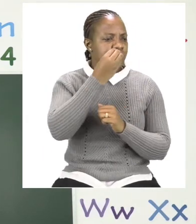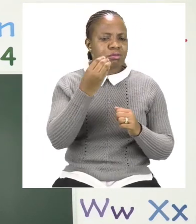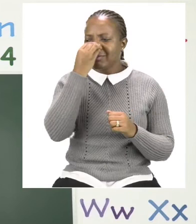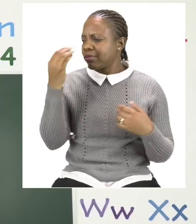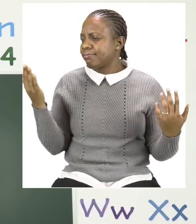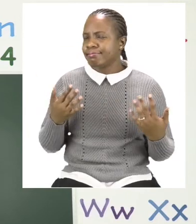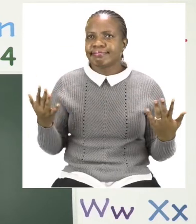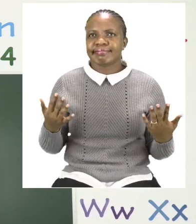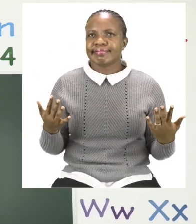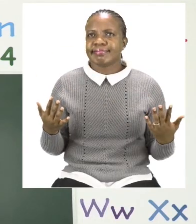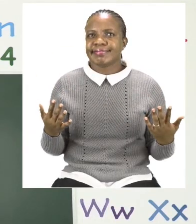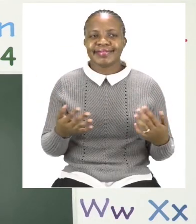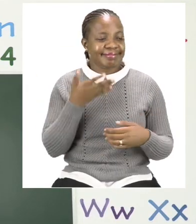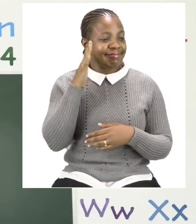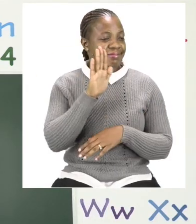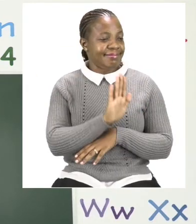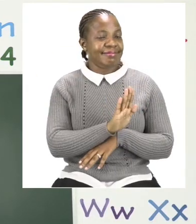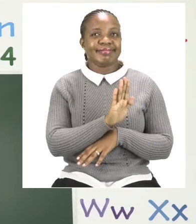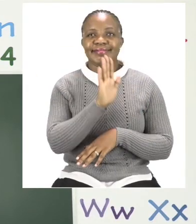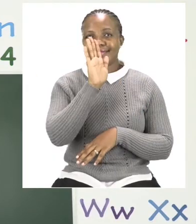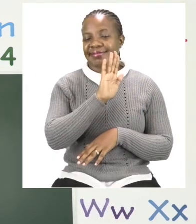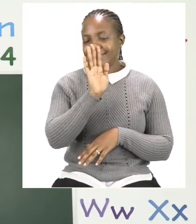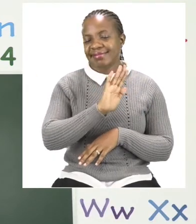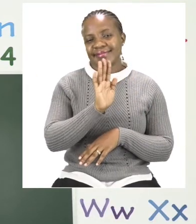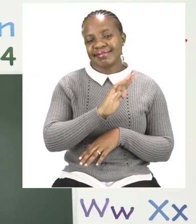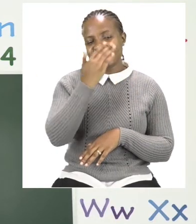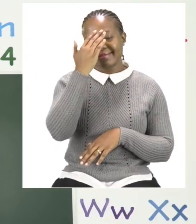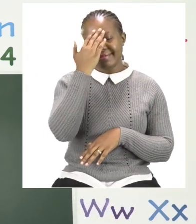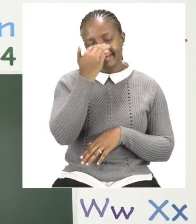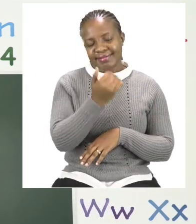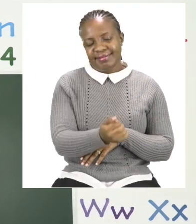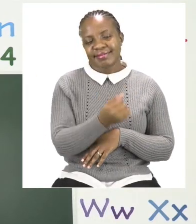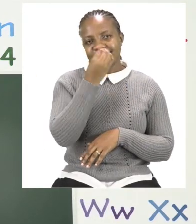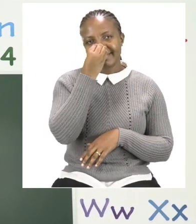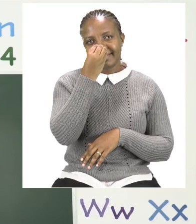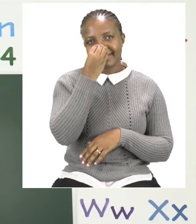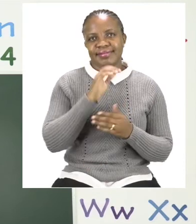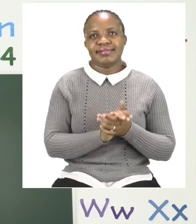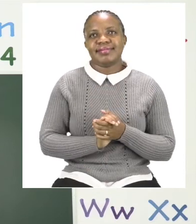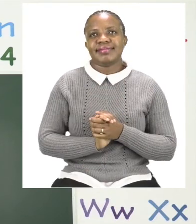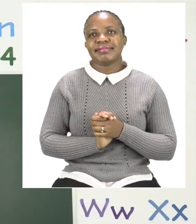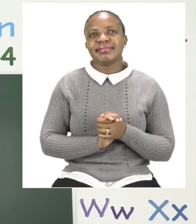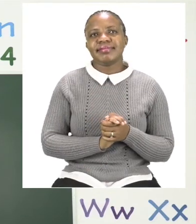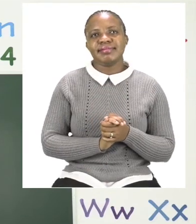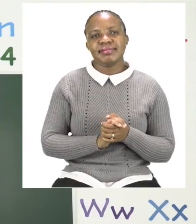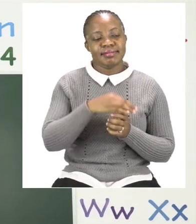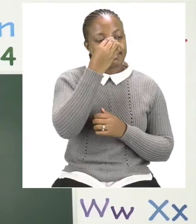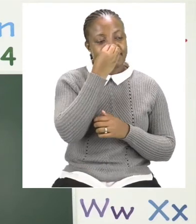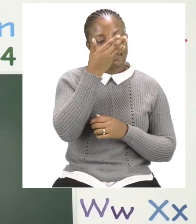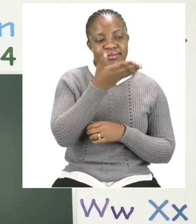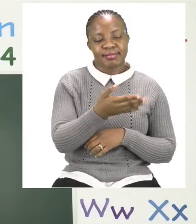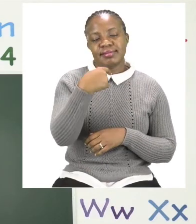you? Oh, there you are. Hello, Sashi. So, from Sashi